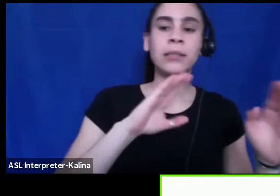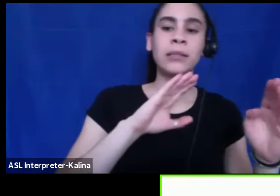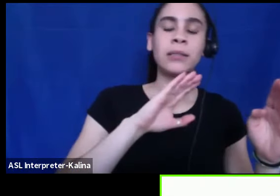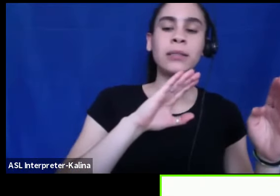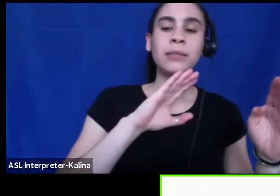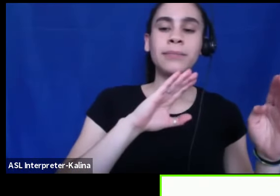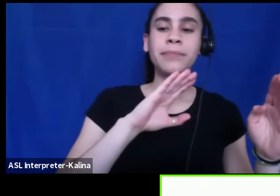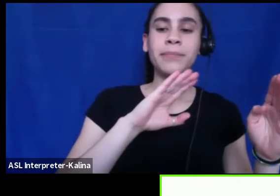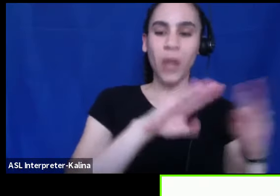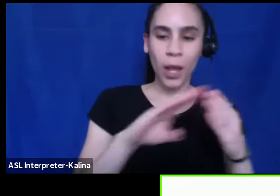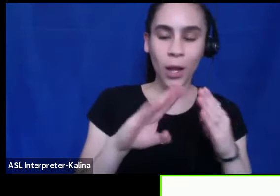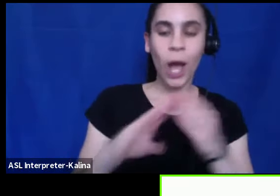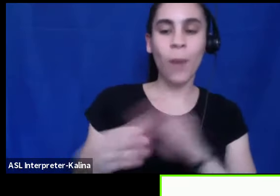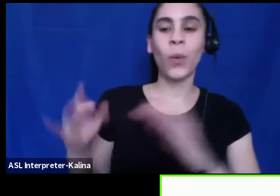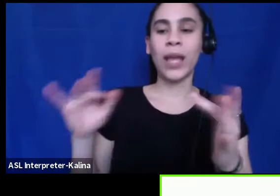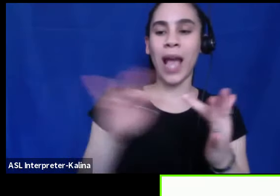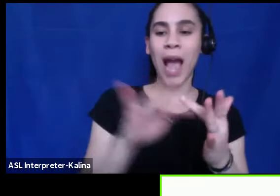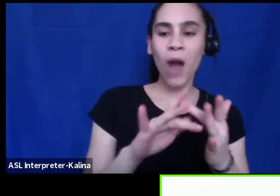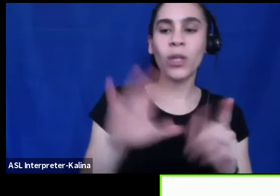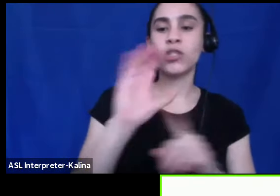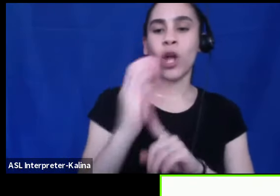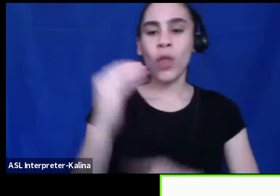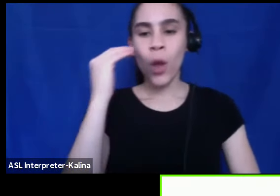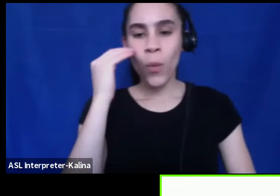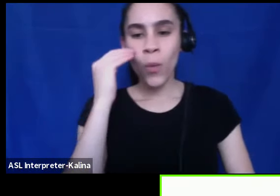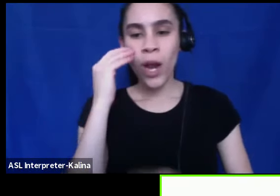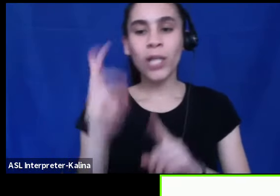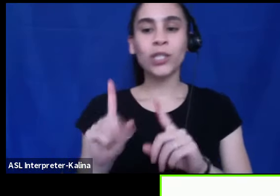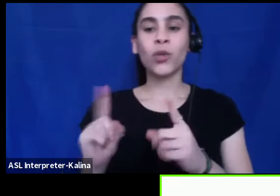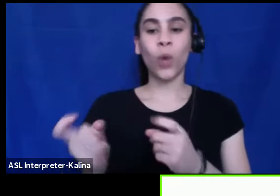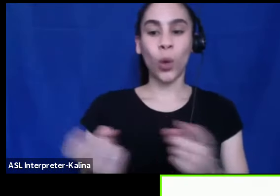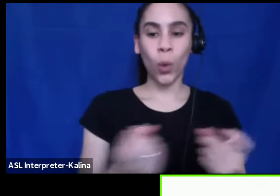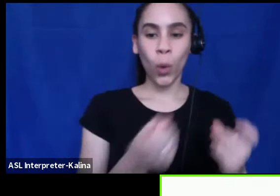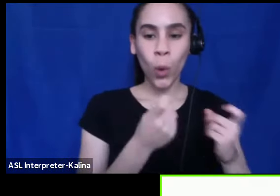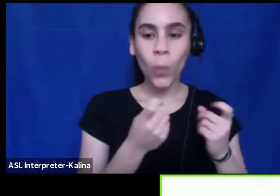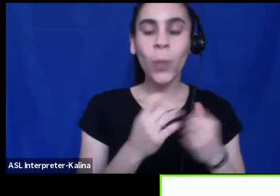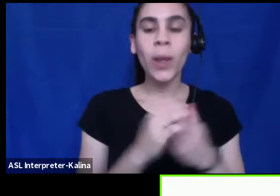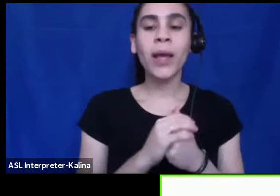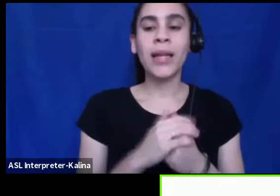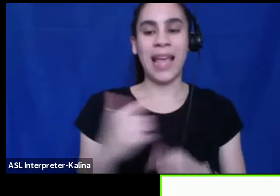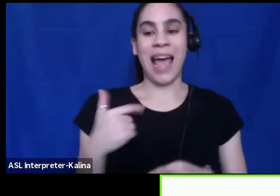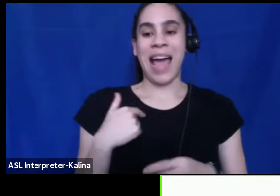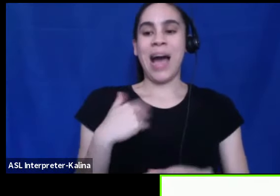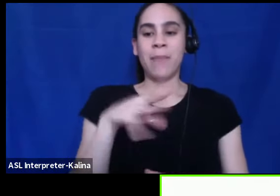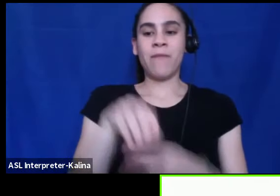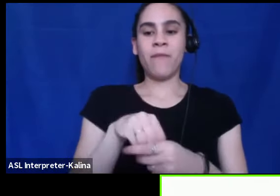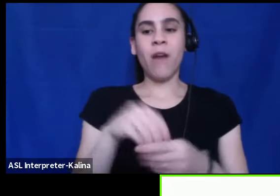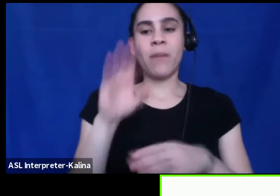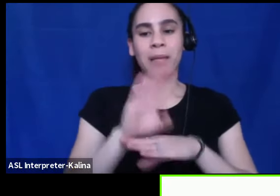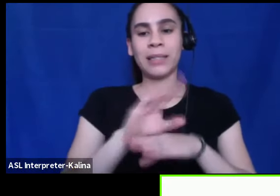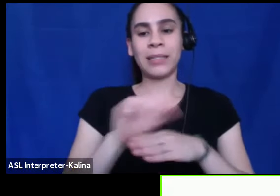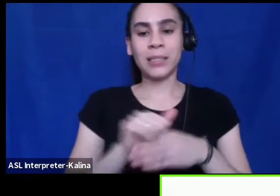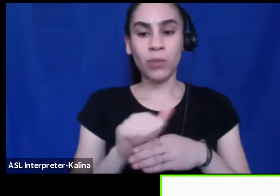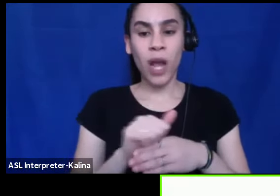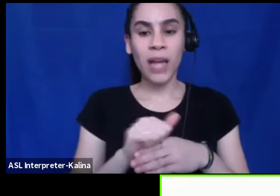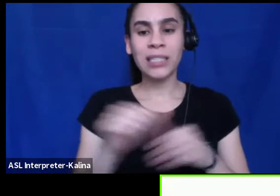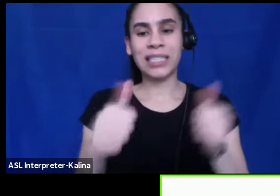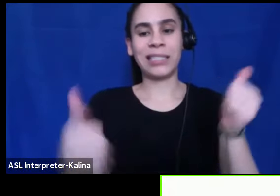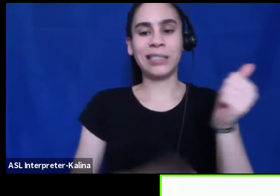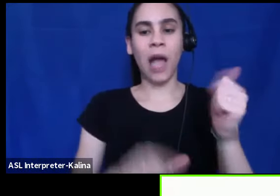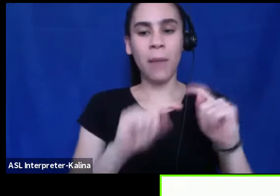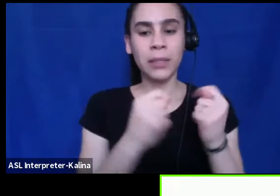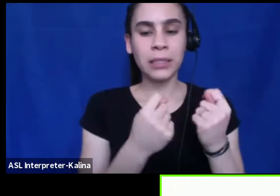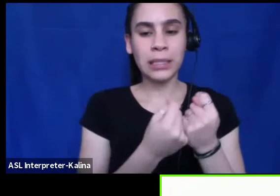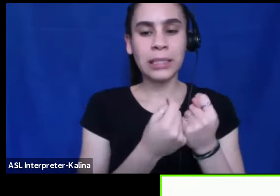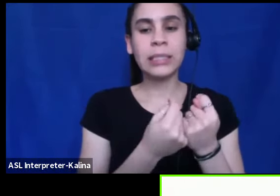and development. I'm participating in the business practices sub-team. Any good book or other recommendations, other resources